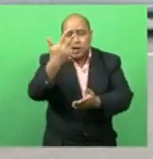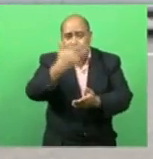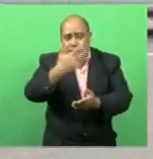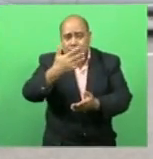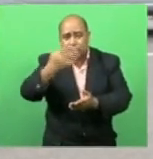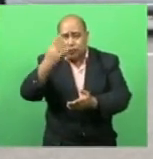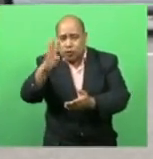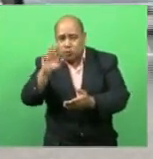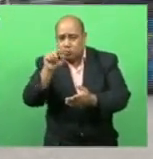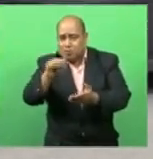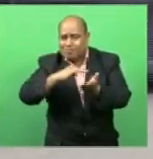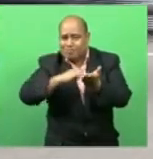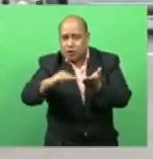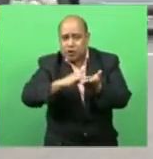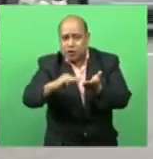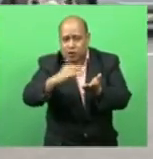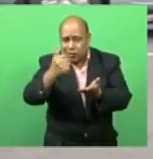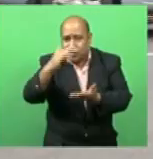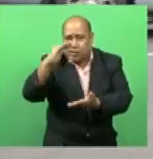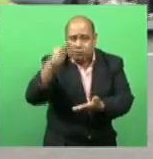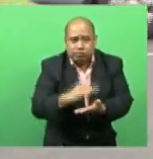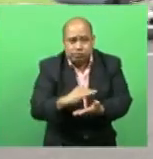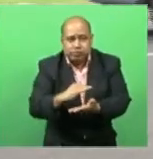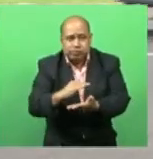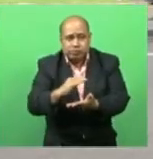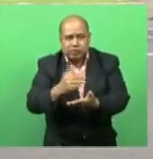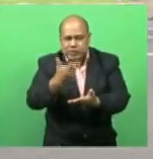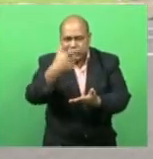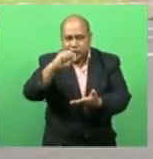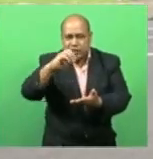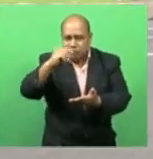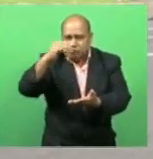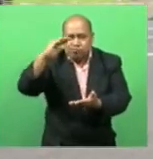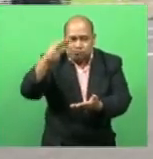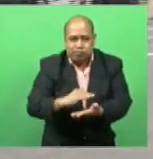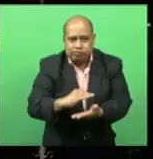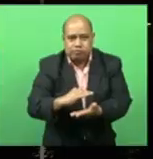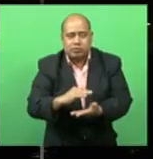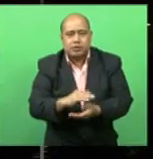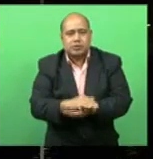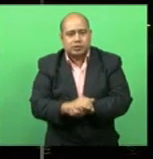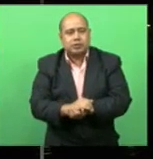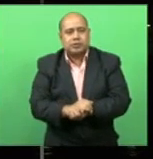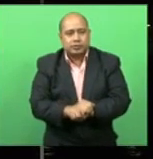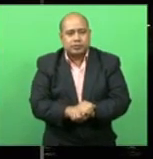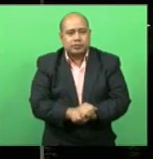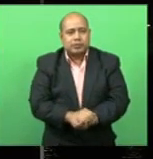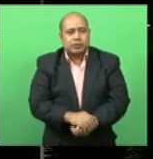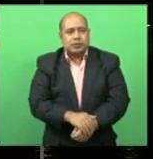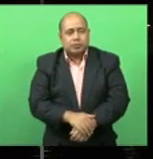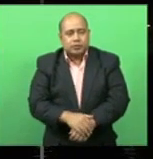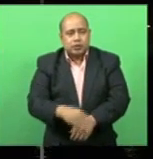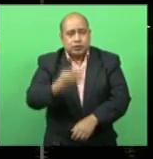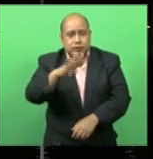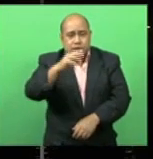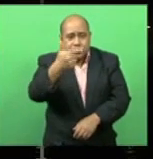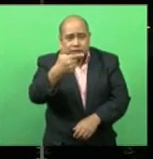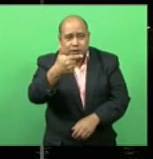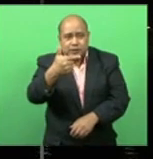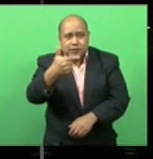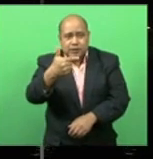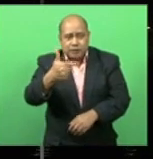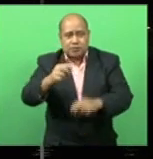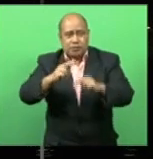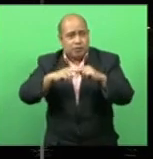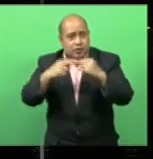about $70 million. Kritika Kumar, FBC News. 46 families living in the Vunivangi lockdown